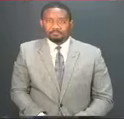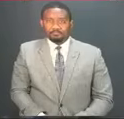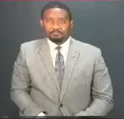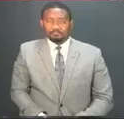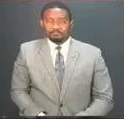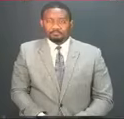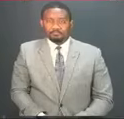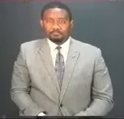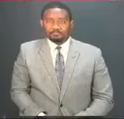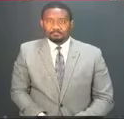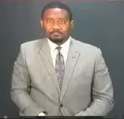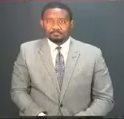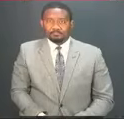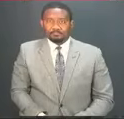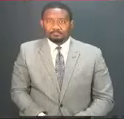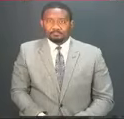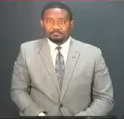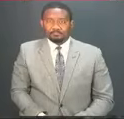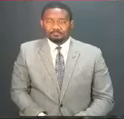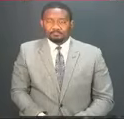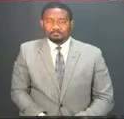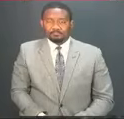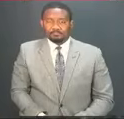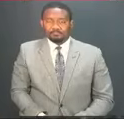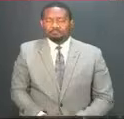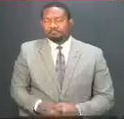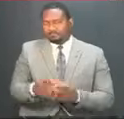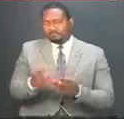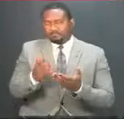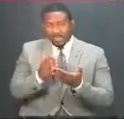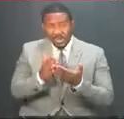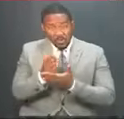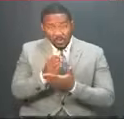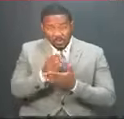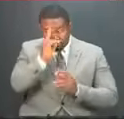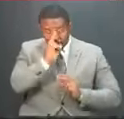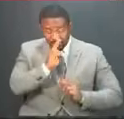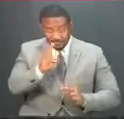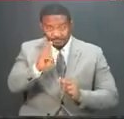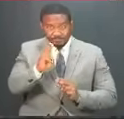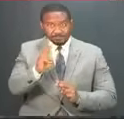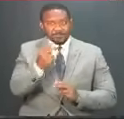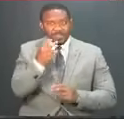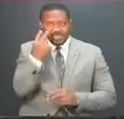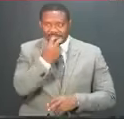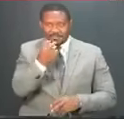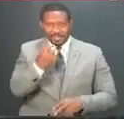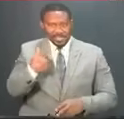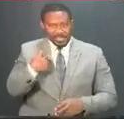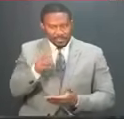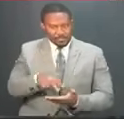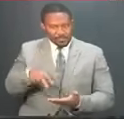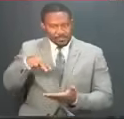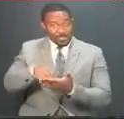motion. Right, Honorable Speaker, I rise to second the motion. Thank you.